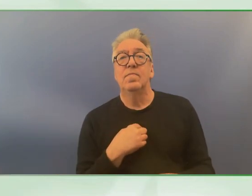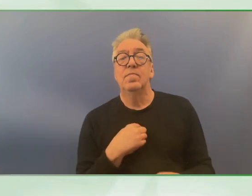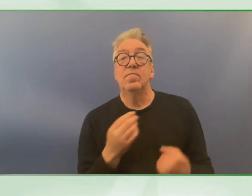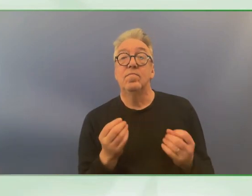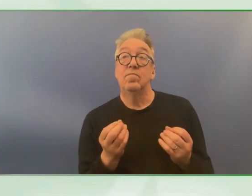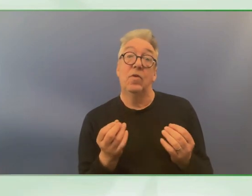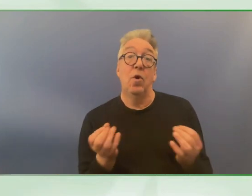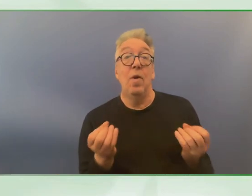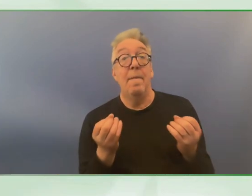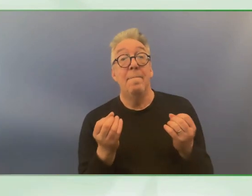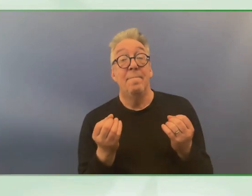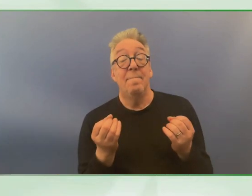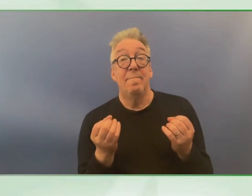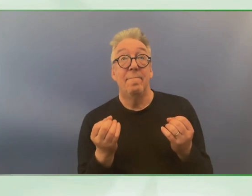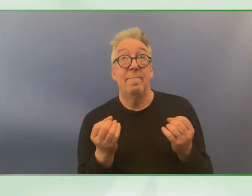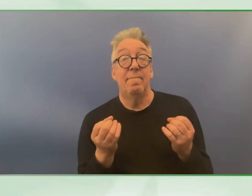deal with